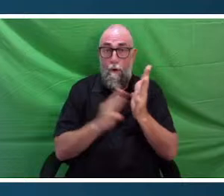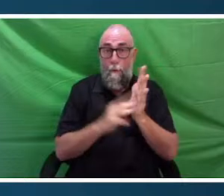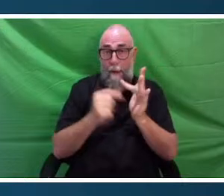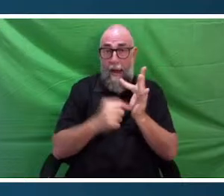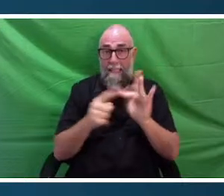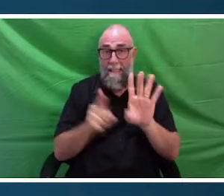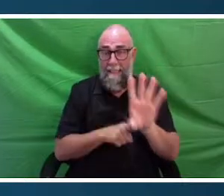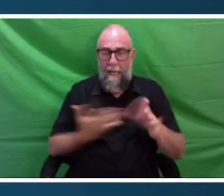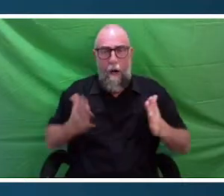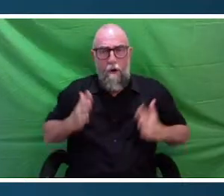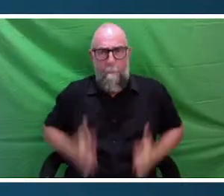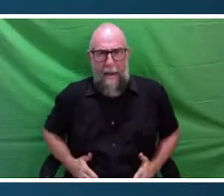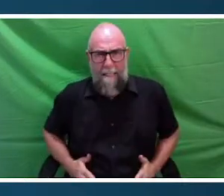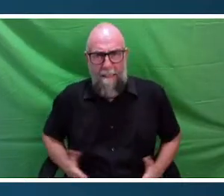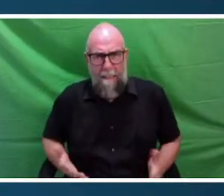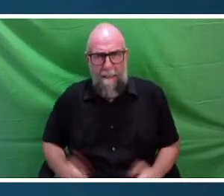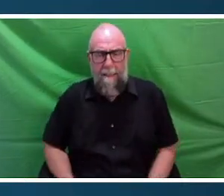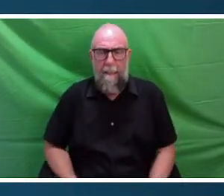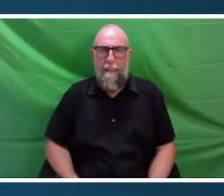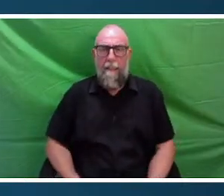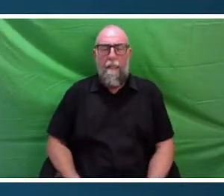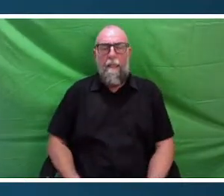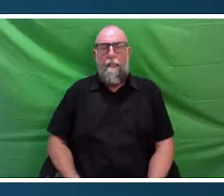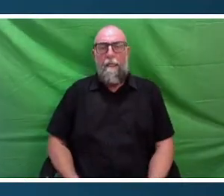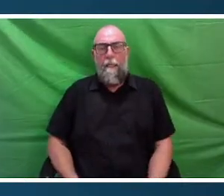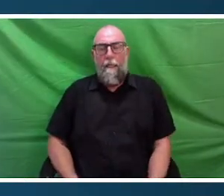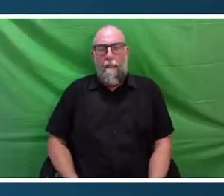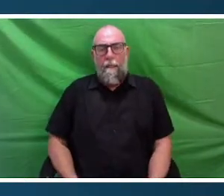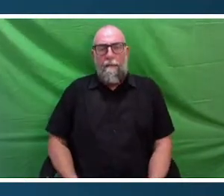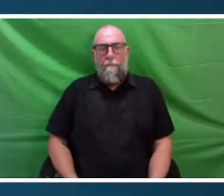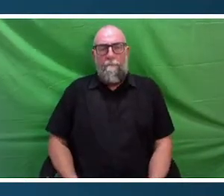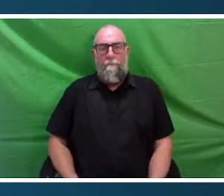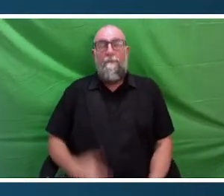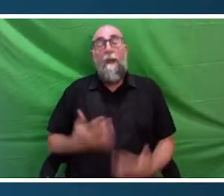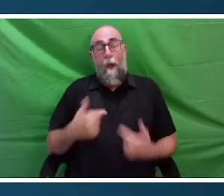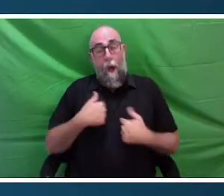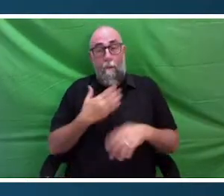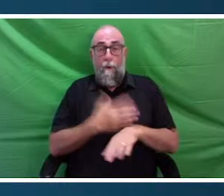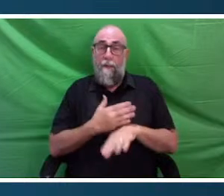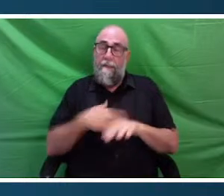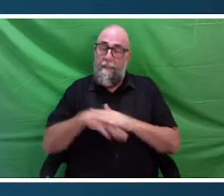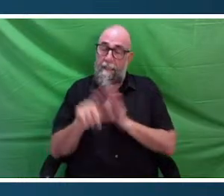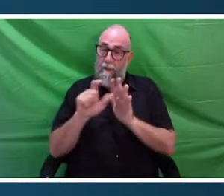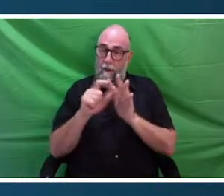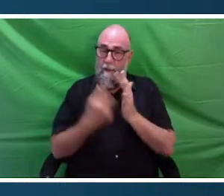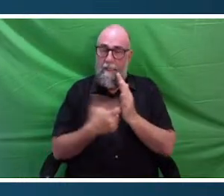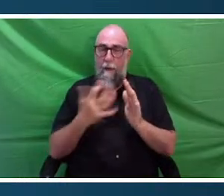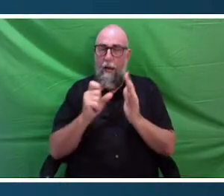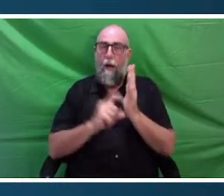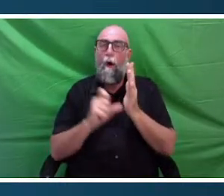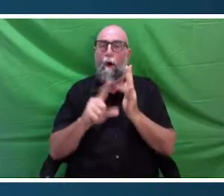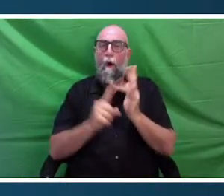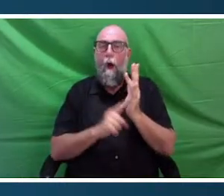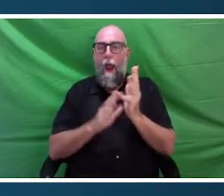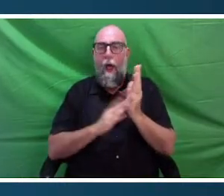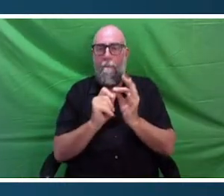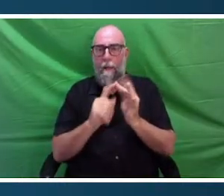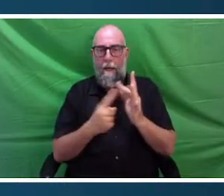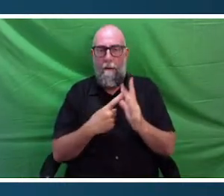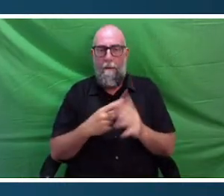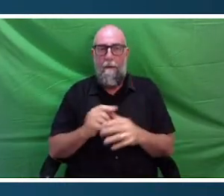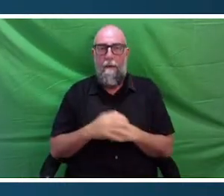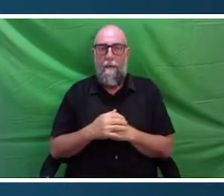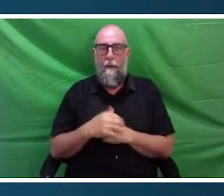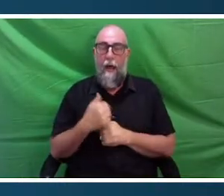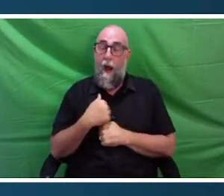As a newly graduated medical doctor in Colombia, I was required to perform what is still called mandatory rural